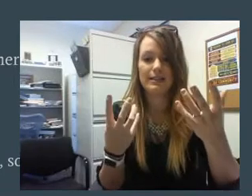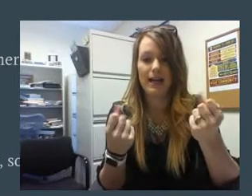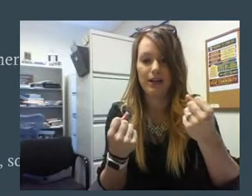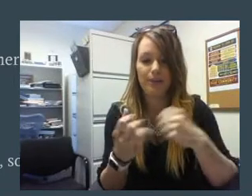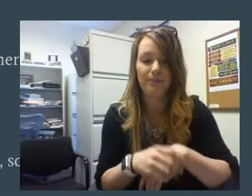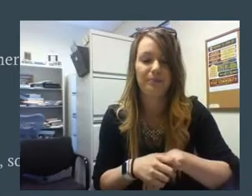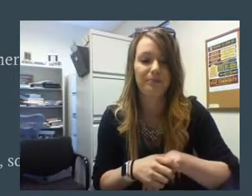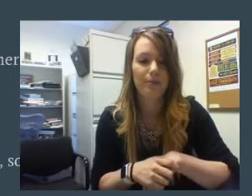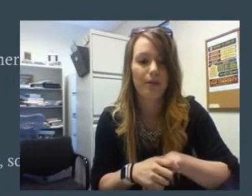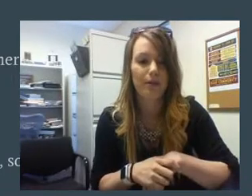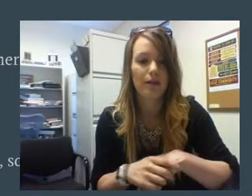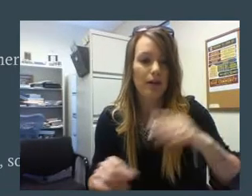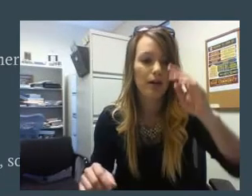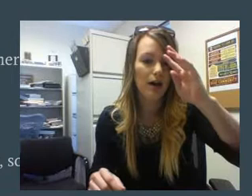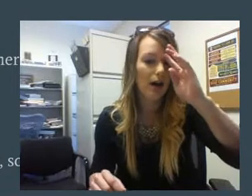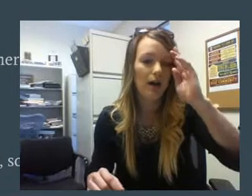signer.